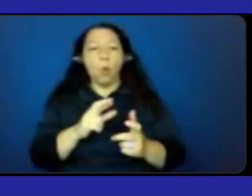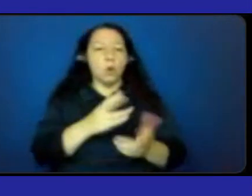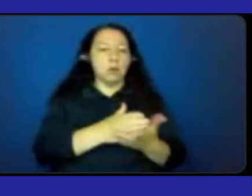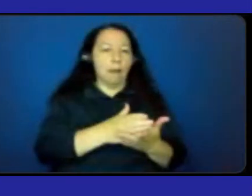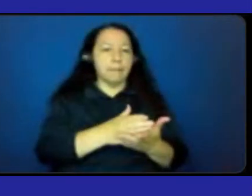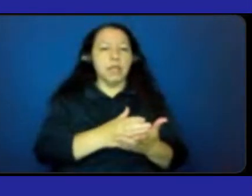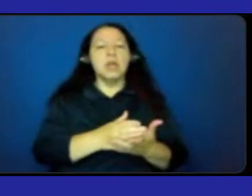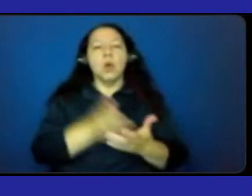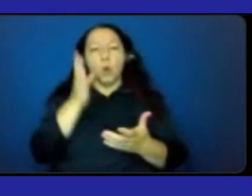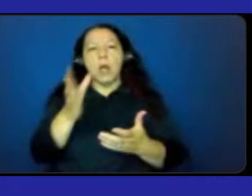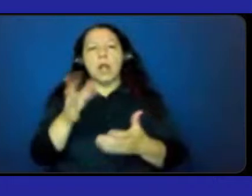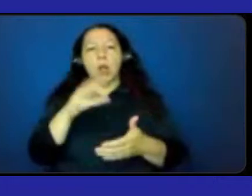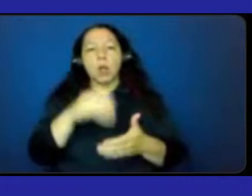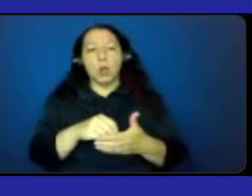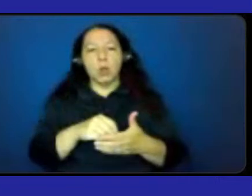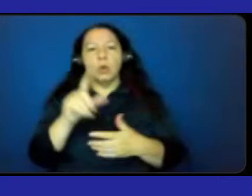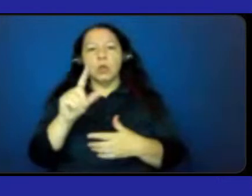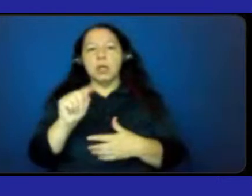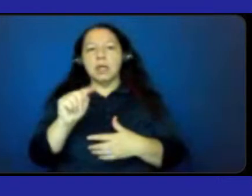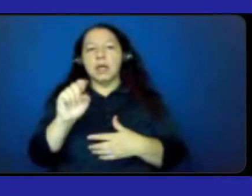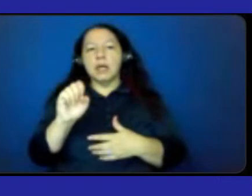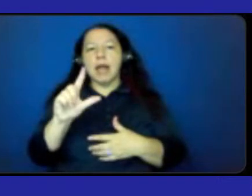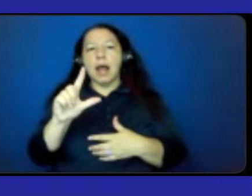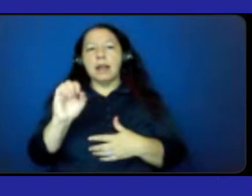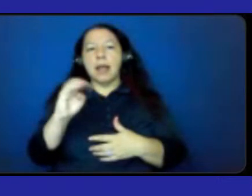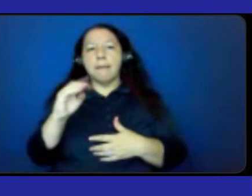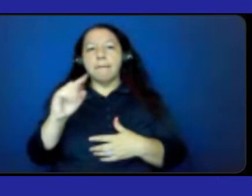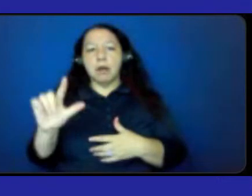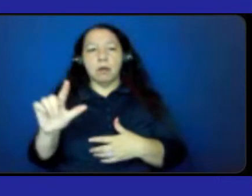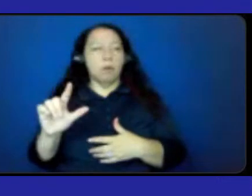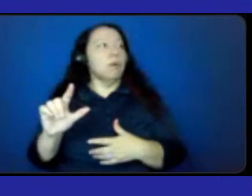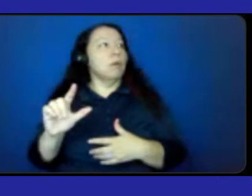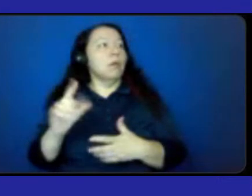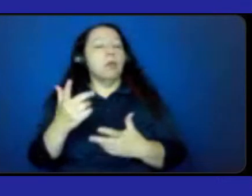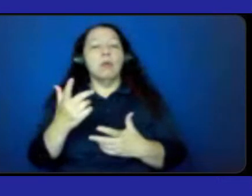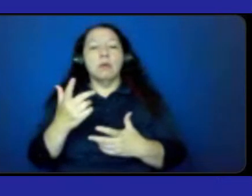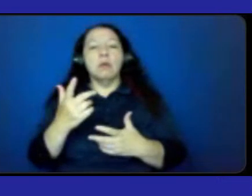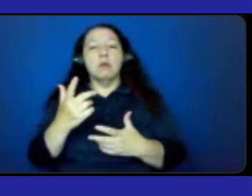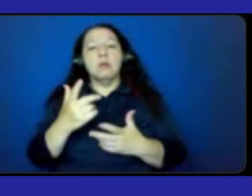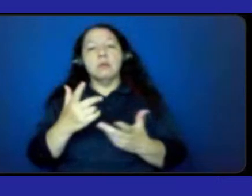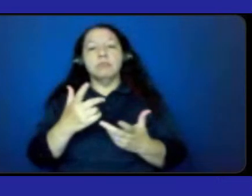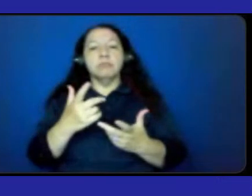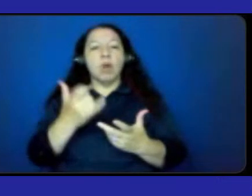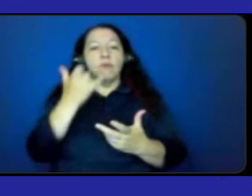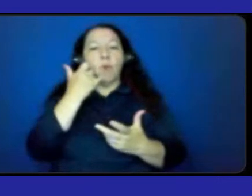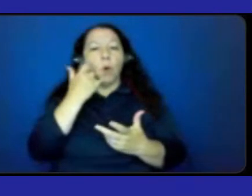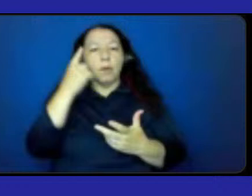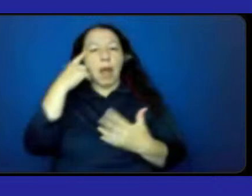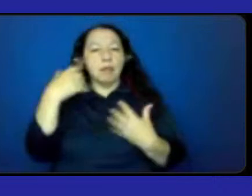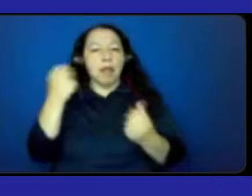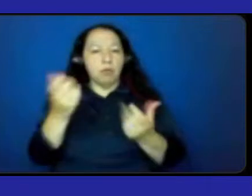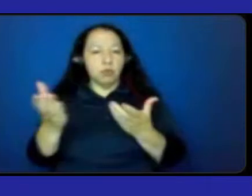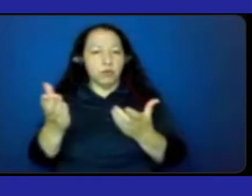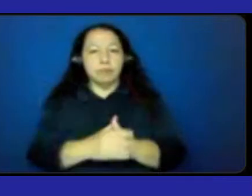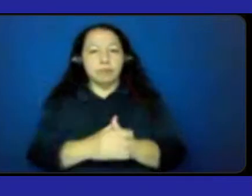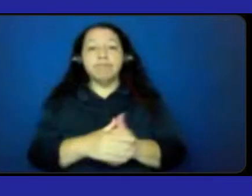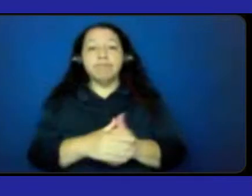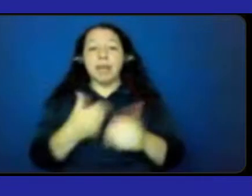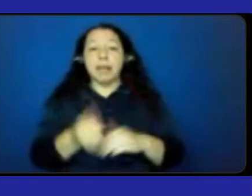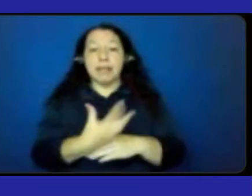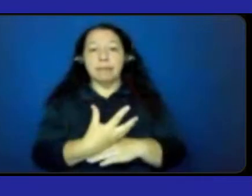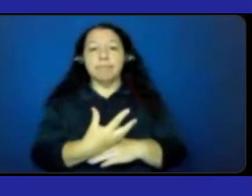services. Next slide, please. The membership continues to grow and is on